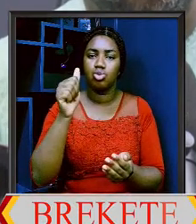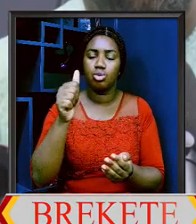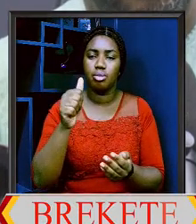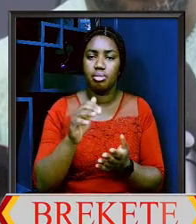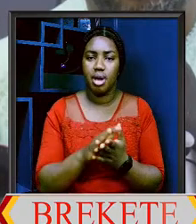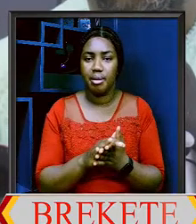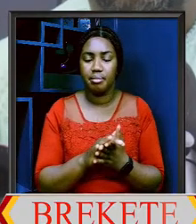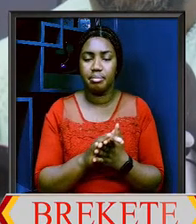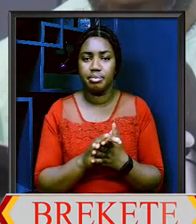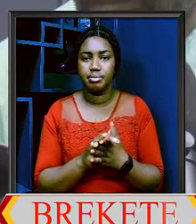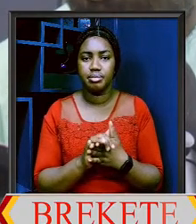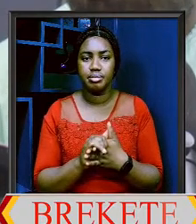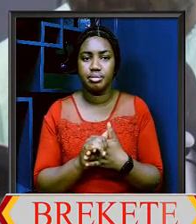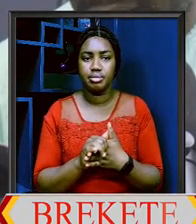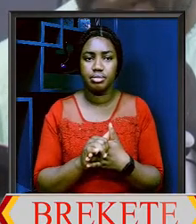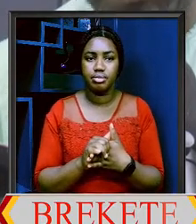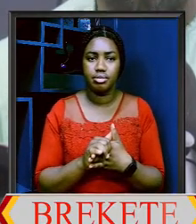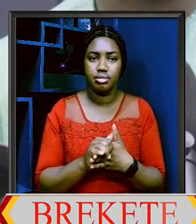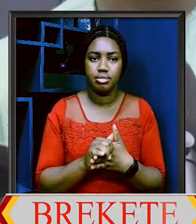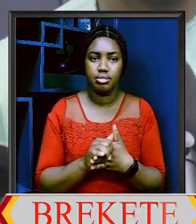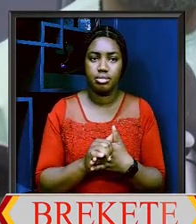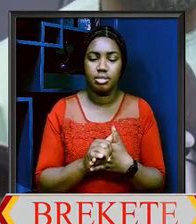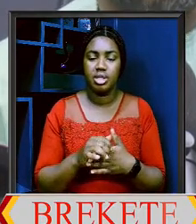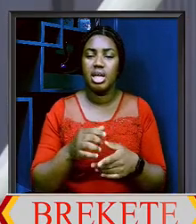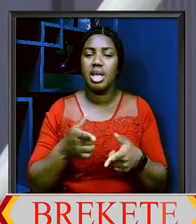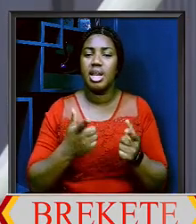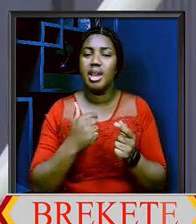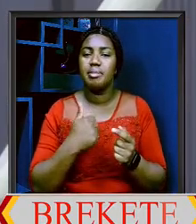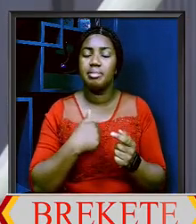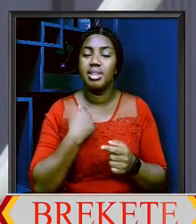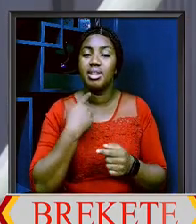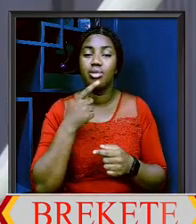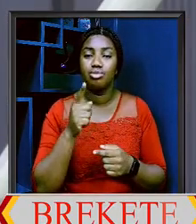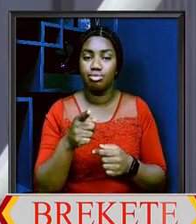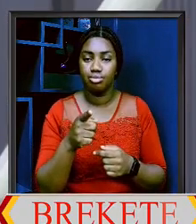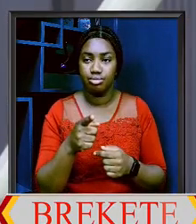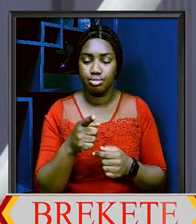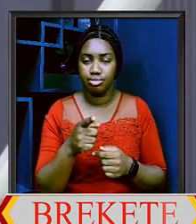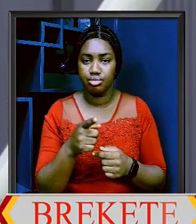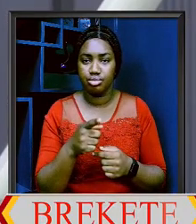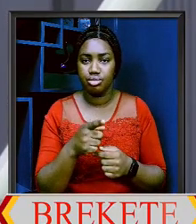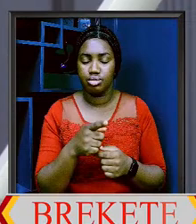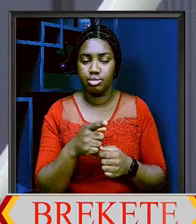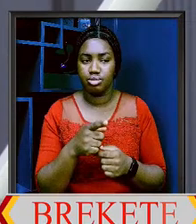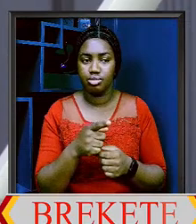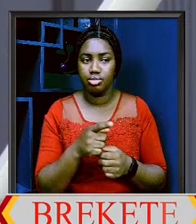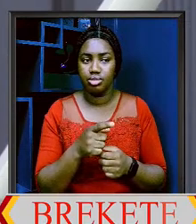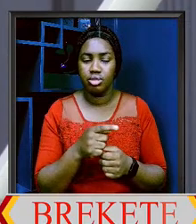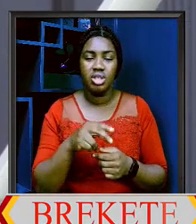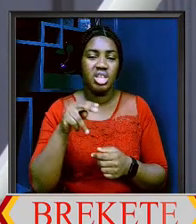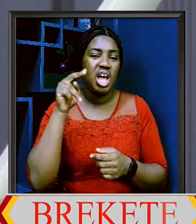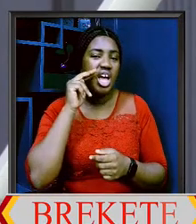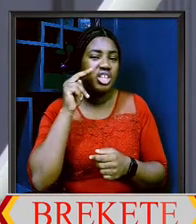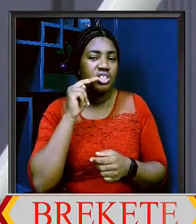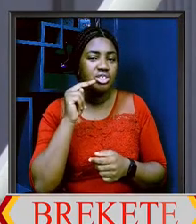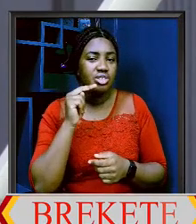service improvement make I tell